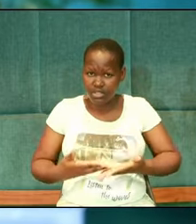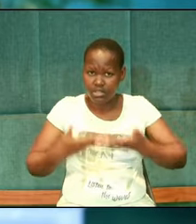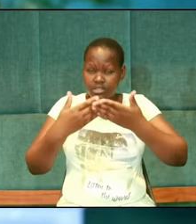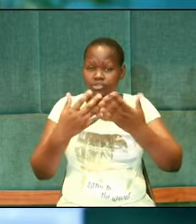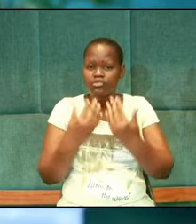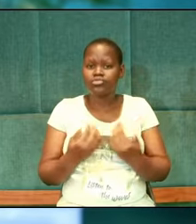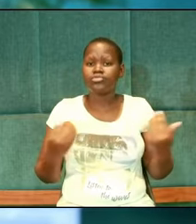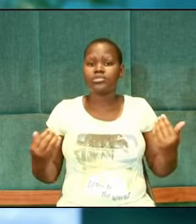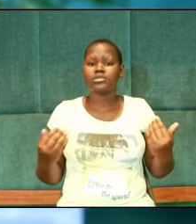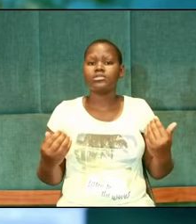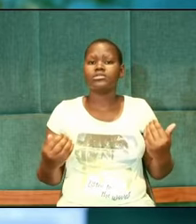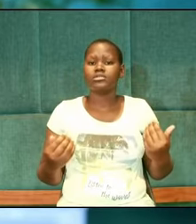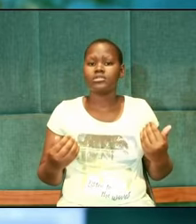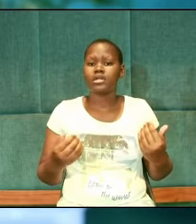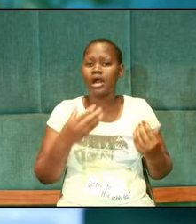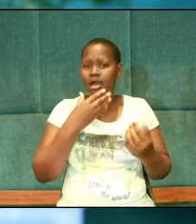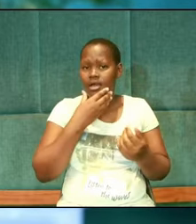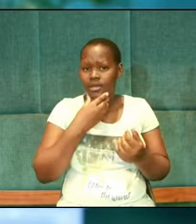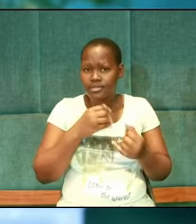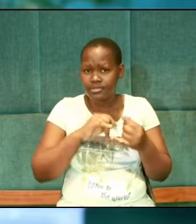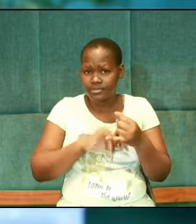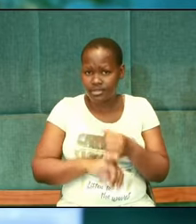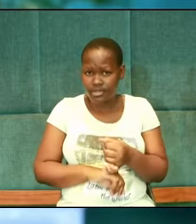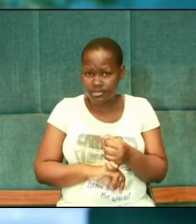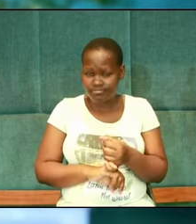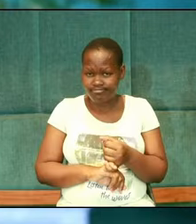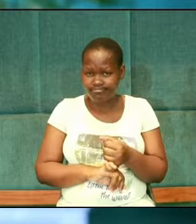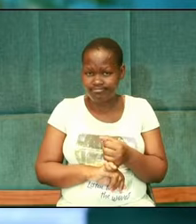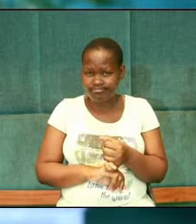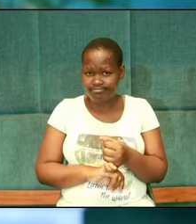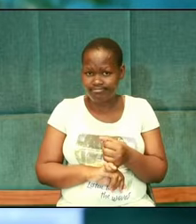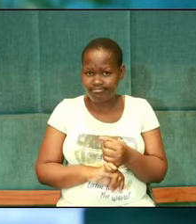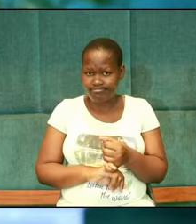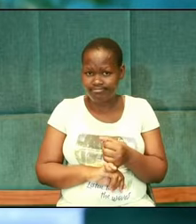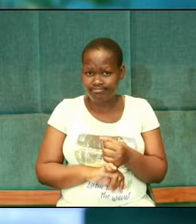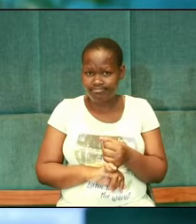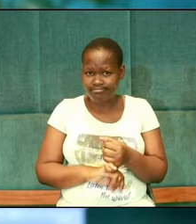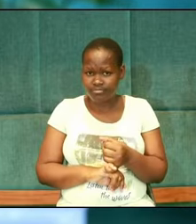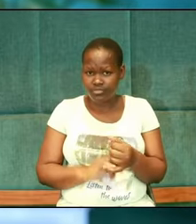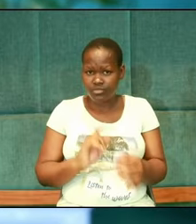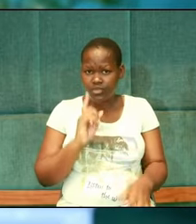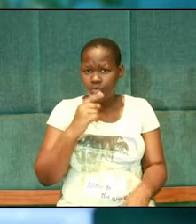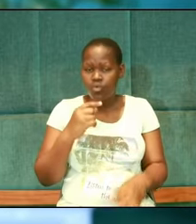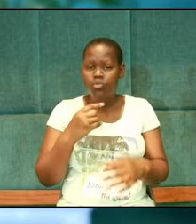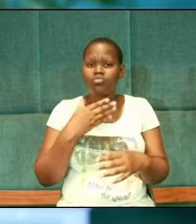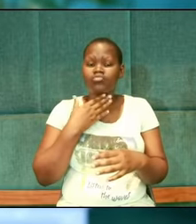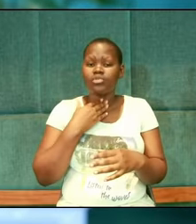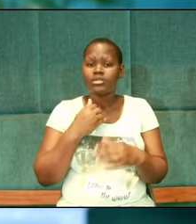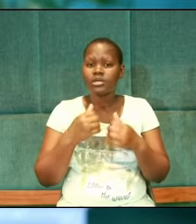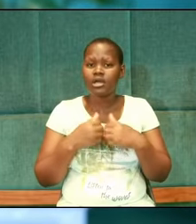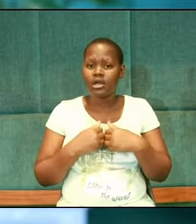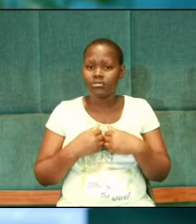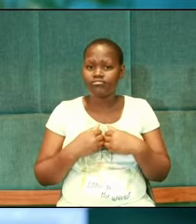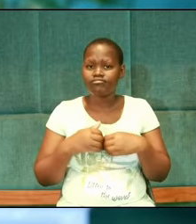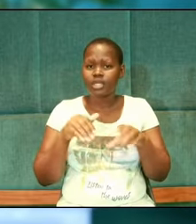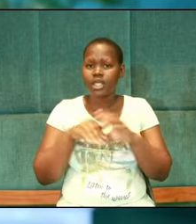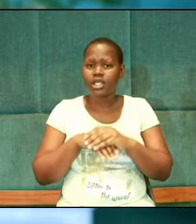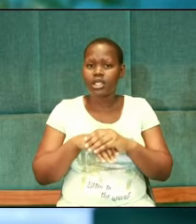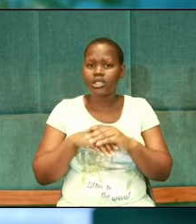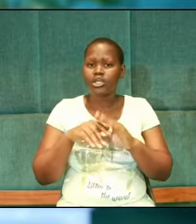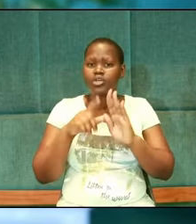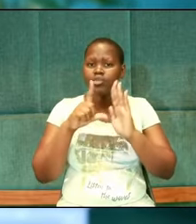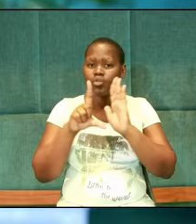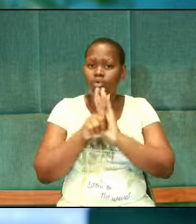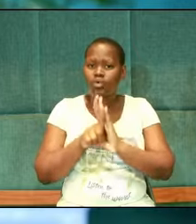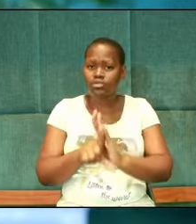handle a husband well, somebody wants to handle a wife well, somebody wants to happen in-laws well, somebody wants to happen my